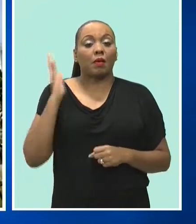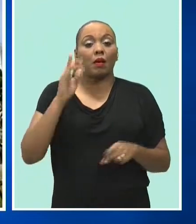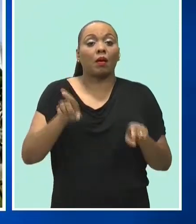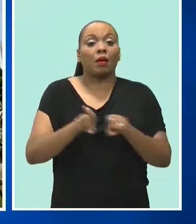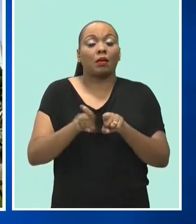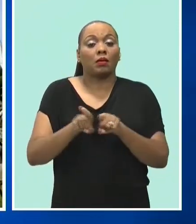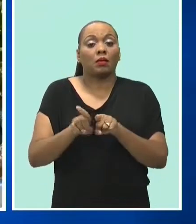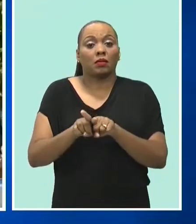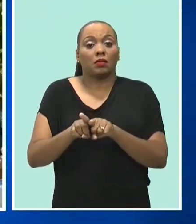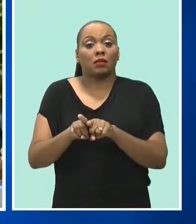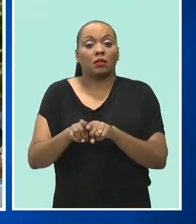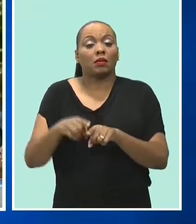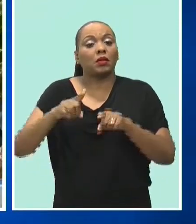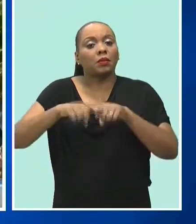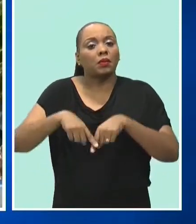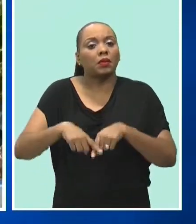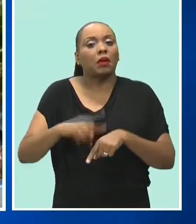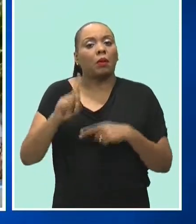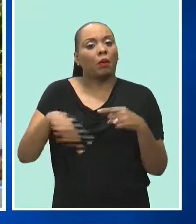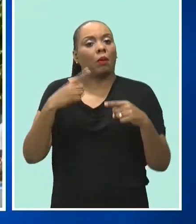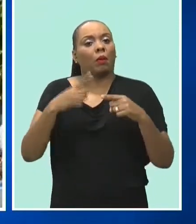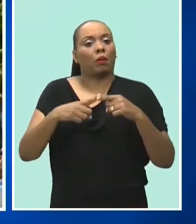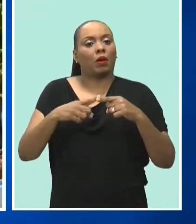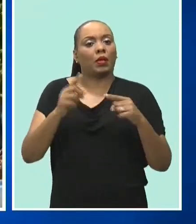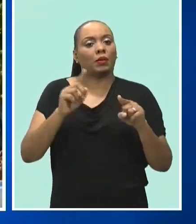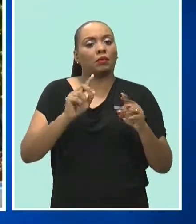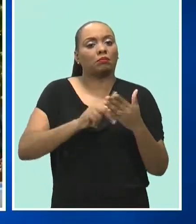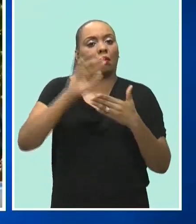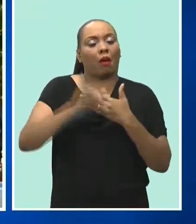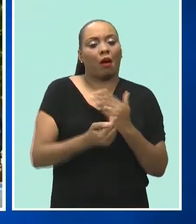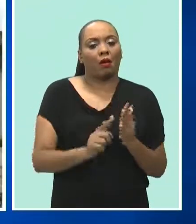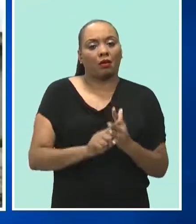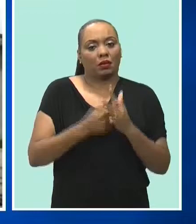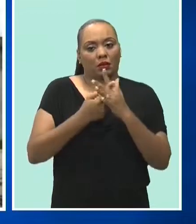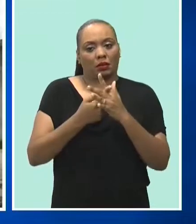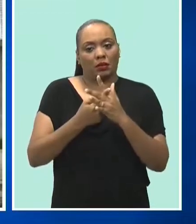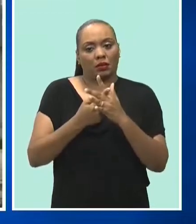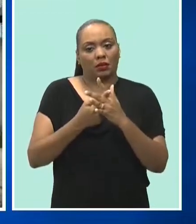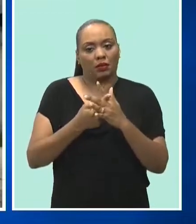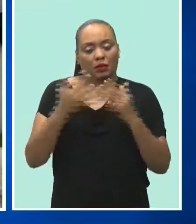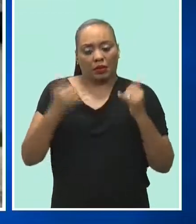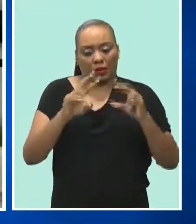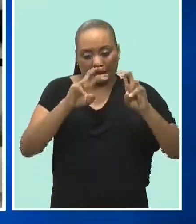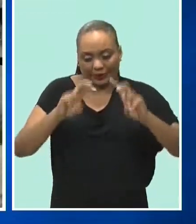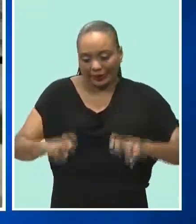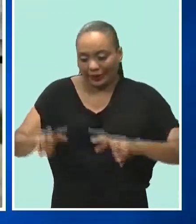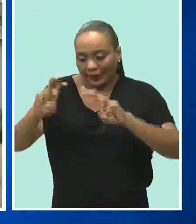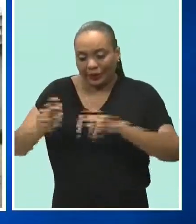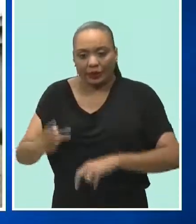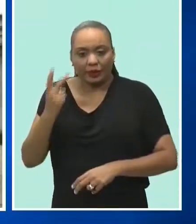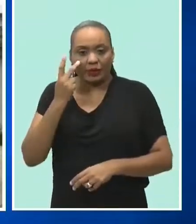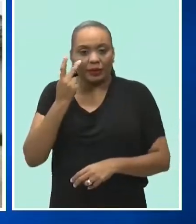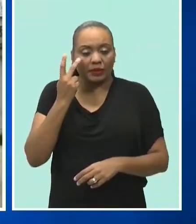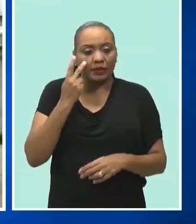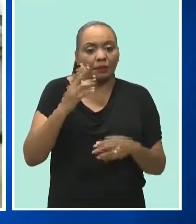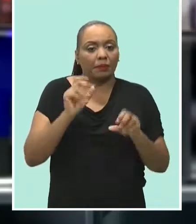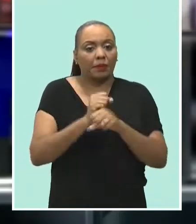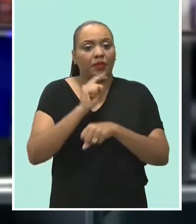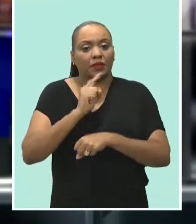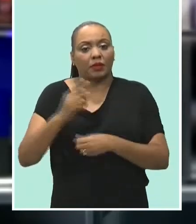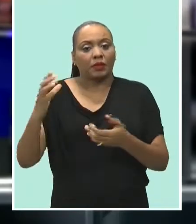these projects. Investors are finalizing plans in several cases and obtaining the necessary regulatory